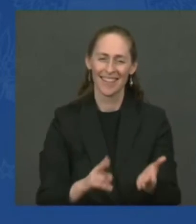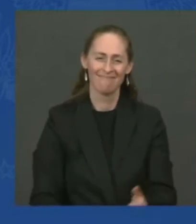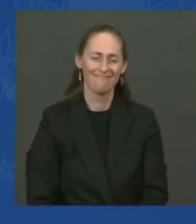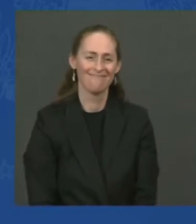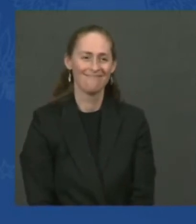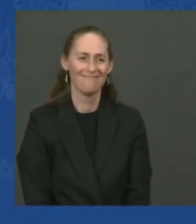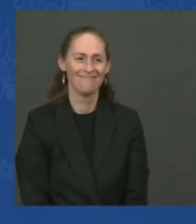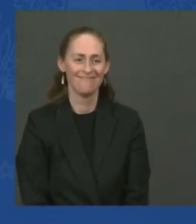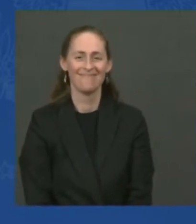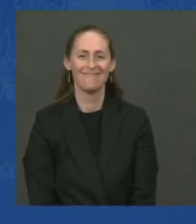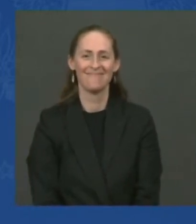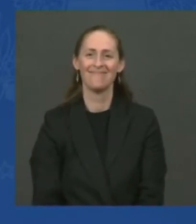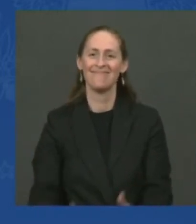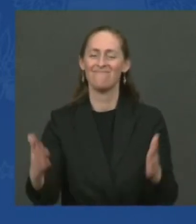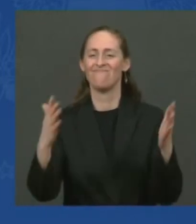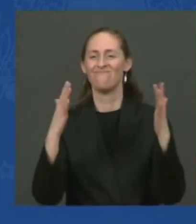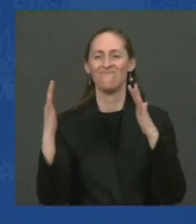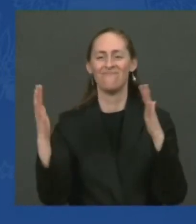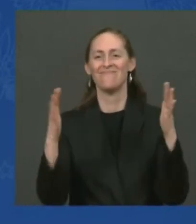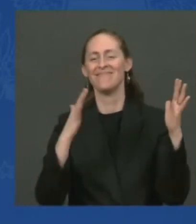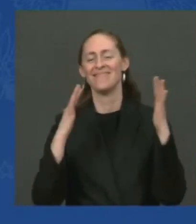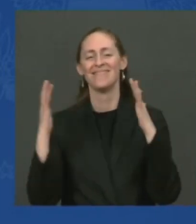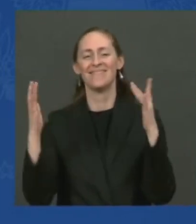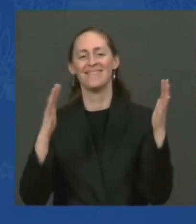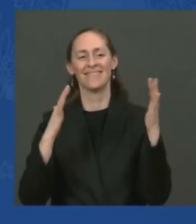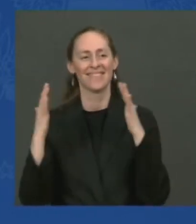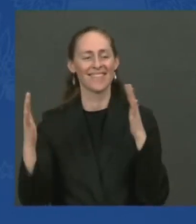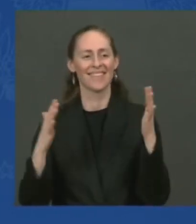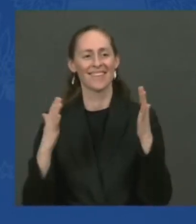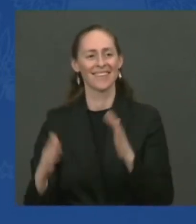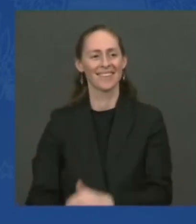Yeah. Bravo!